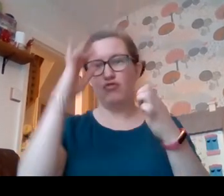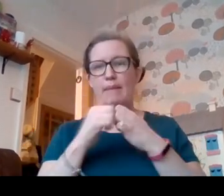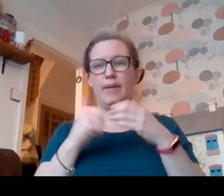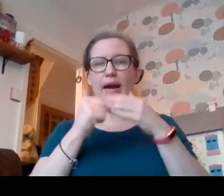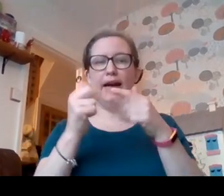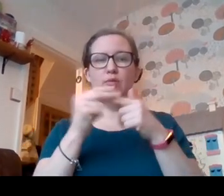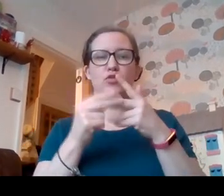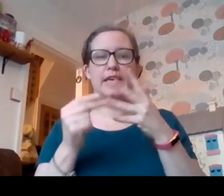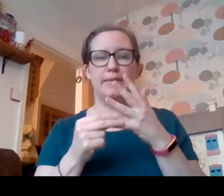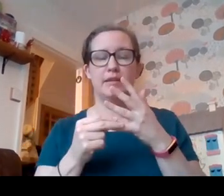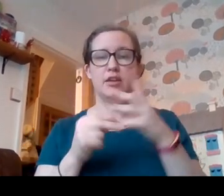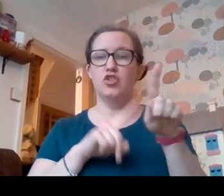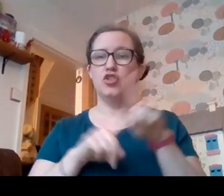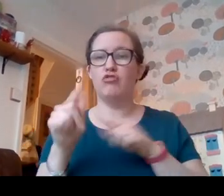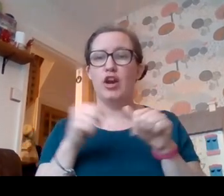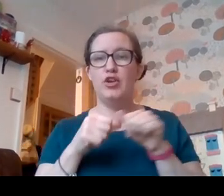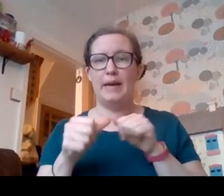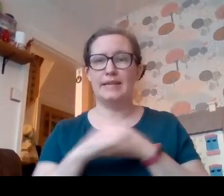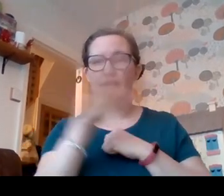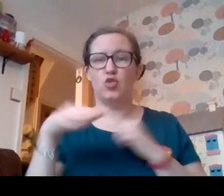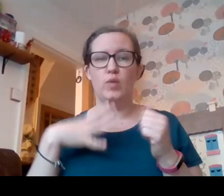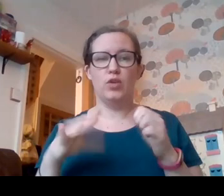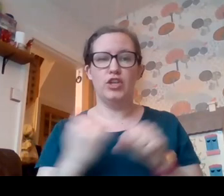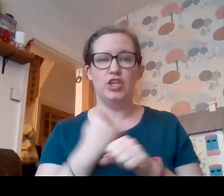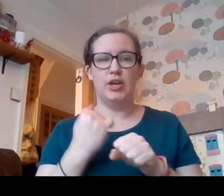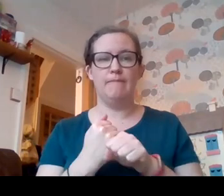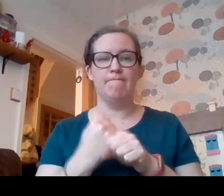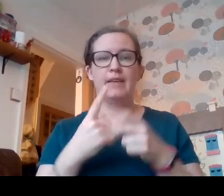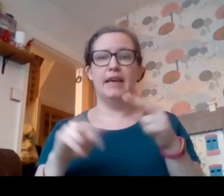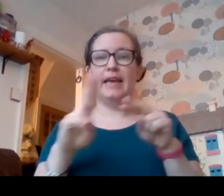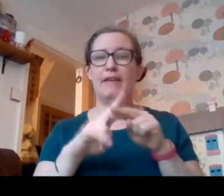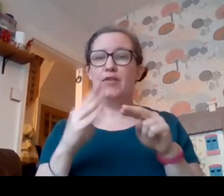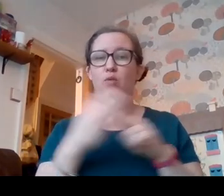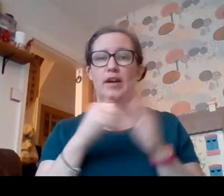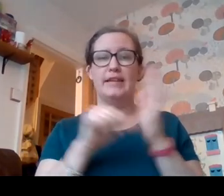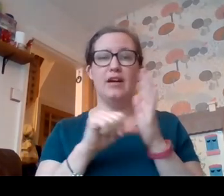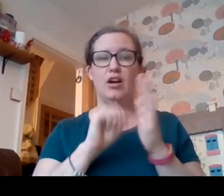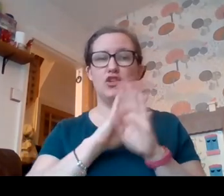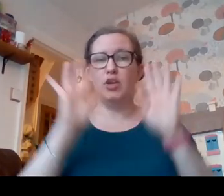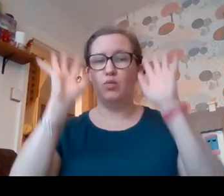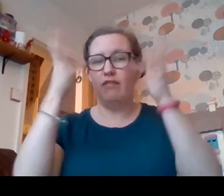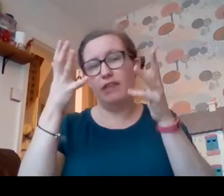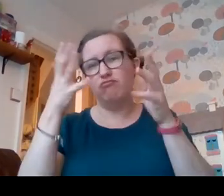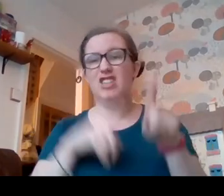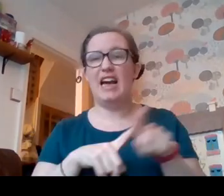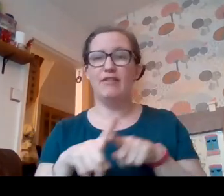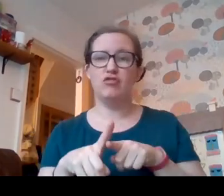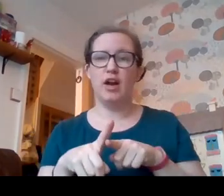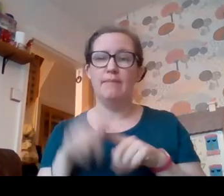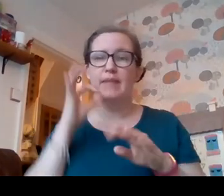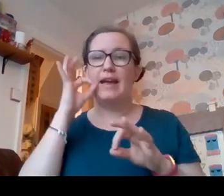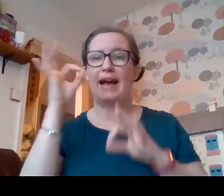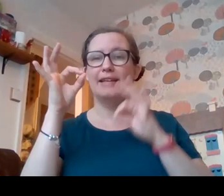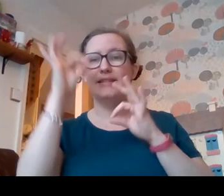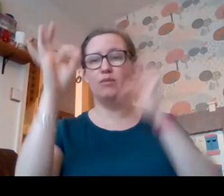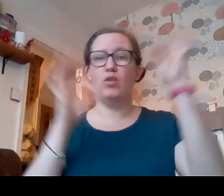Okay, remember our helpful tips. Just try your best, that's all we want you to do. If the work is hard, don't worry. Just have a